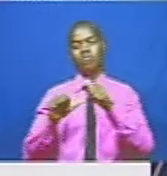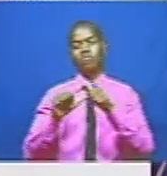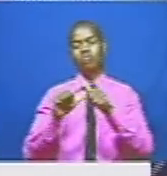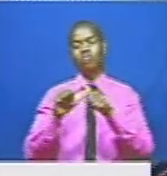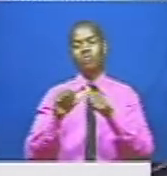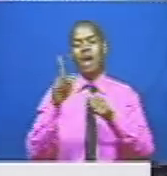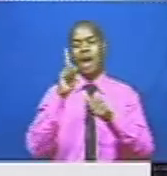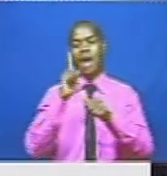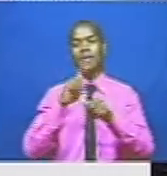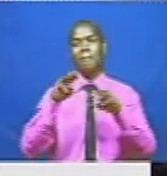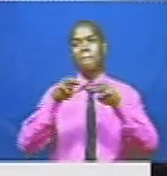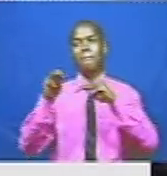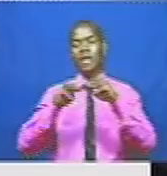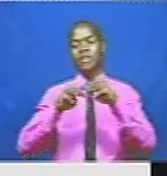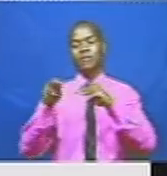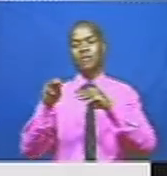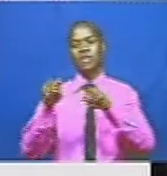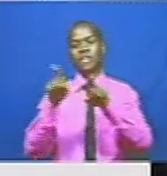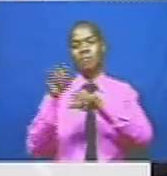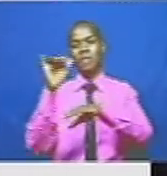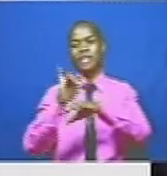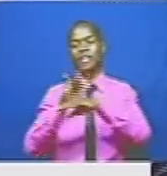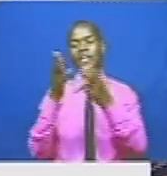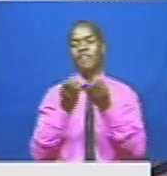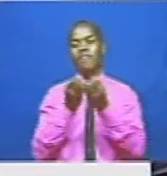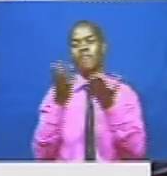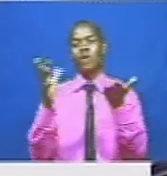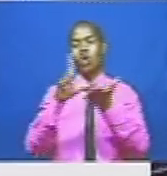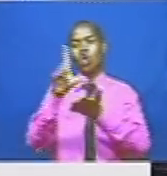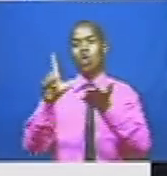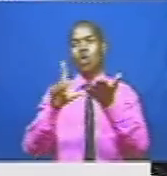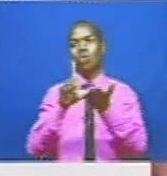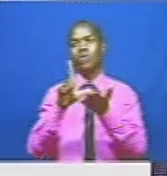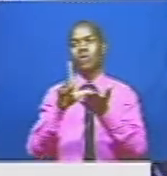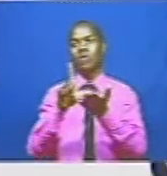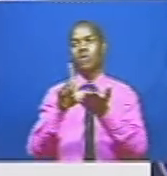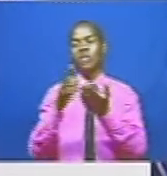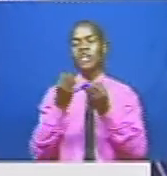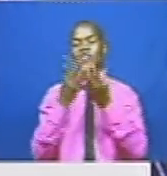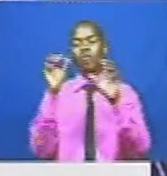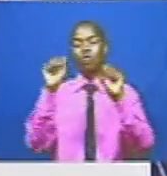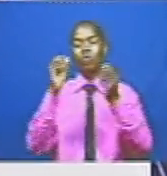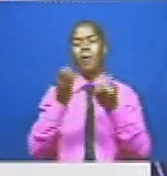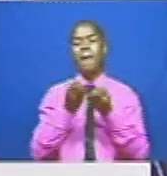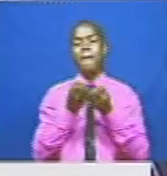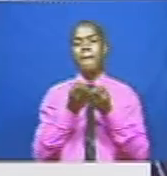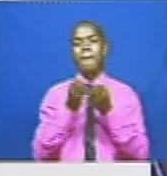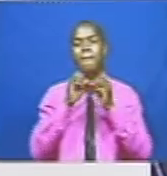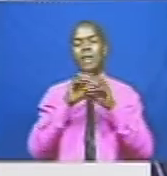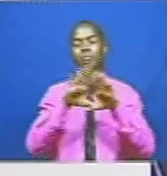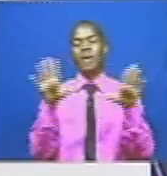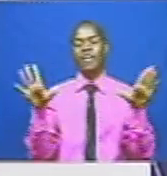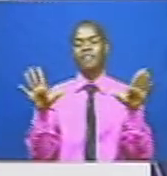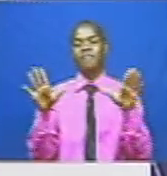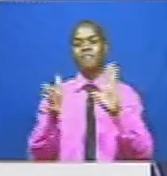also to send the information to the locals. When something is appreciated down in the local, information will spread a bit faster. Yeah. And when the information